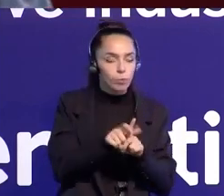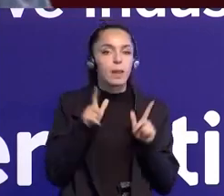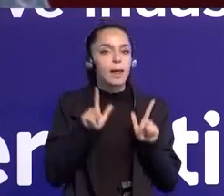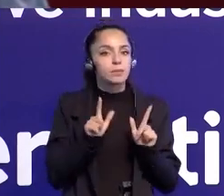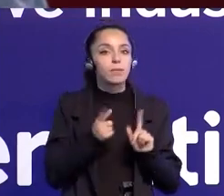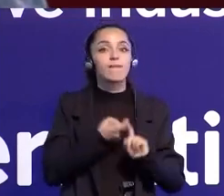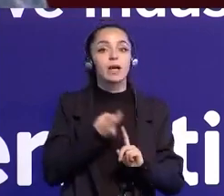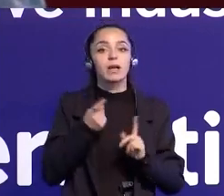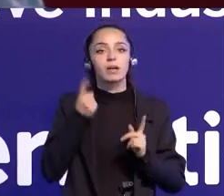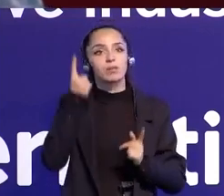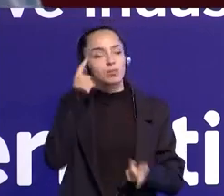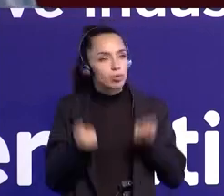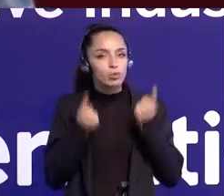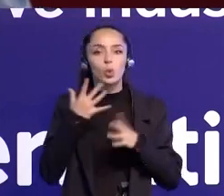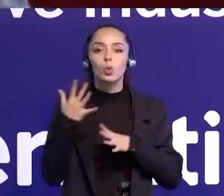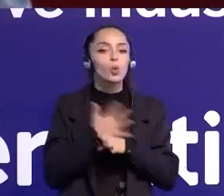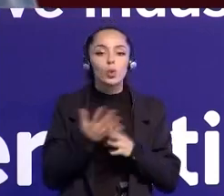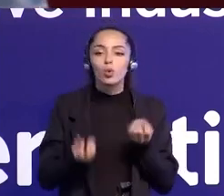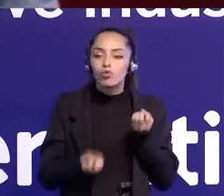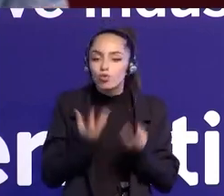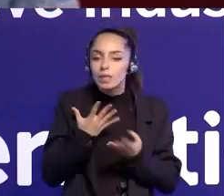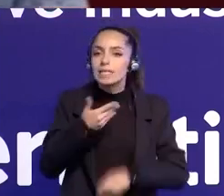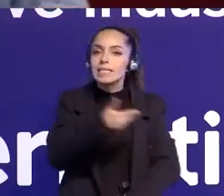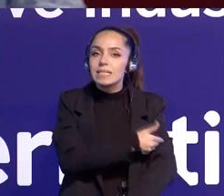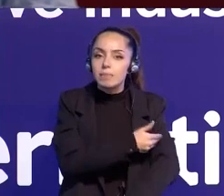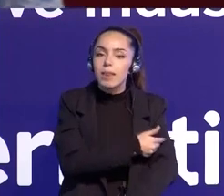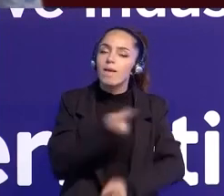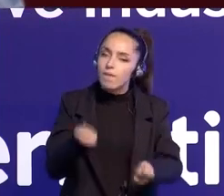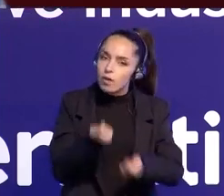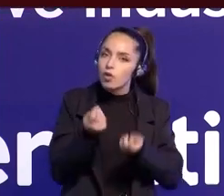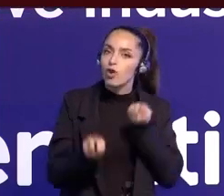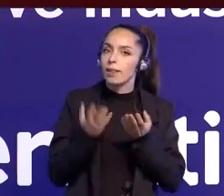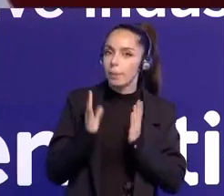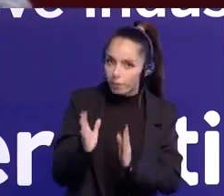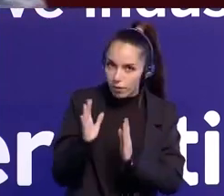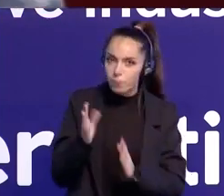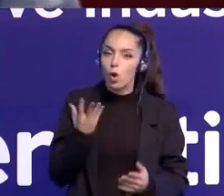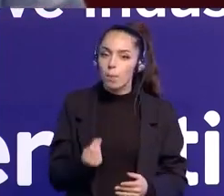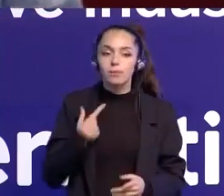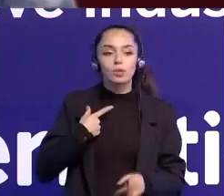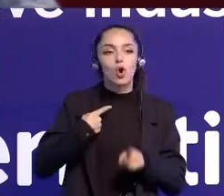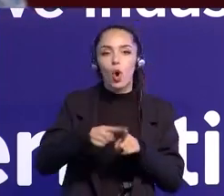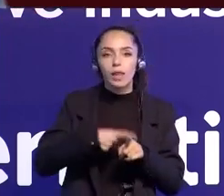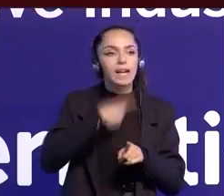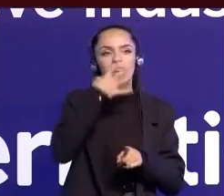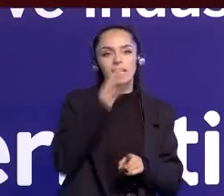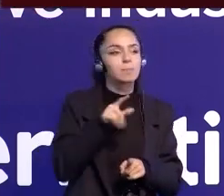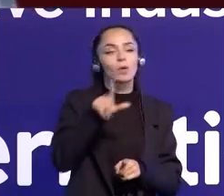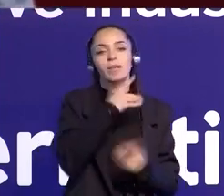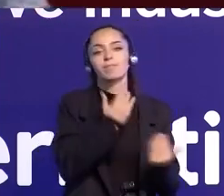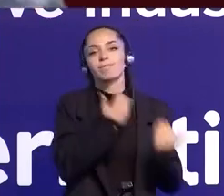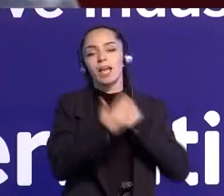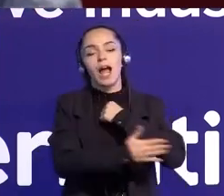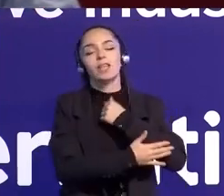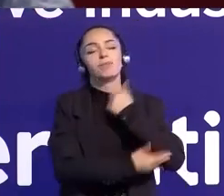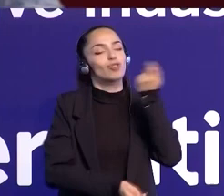and services. And our international partners helped us by providing grants, immediate financial